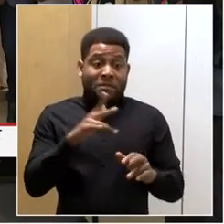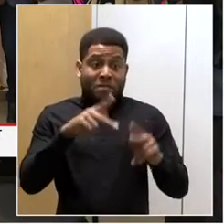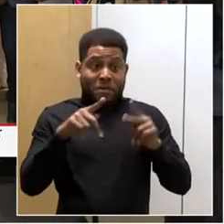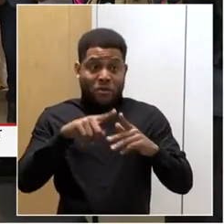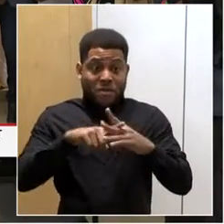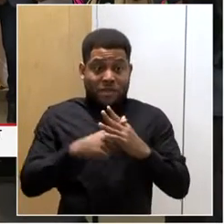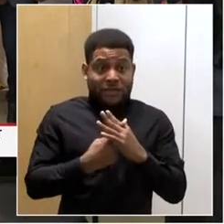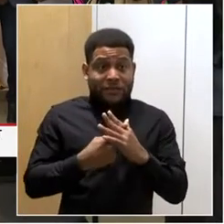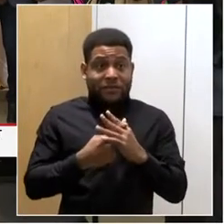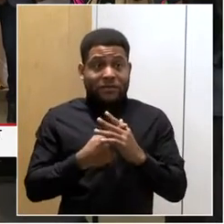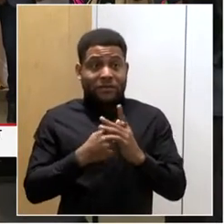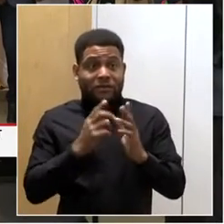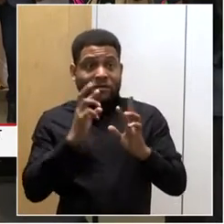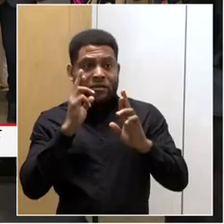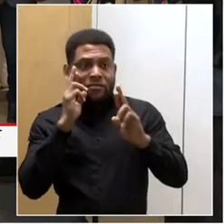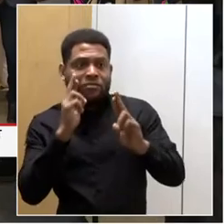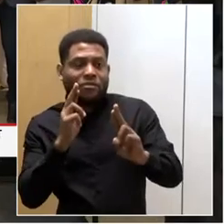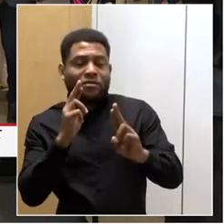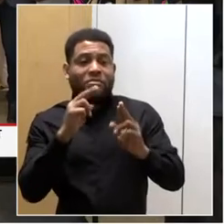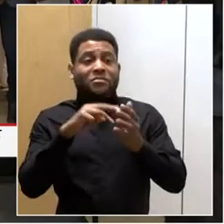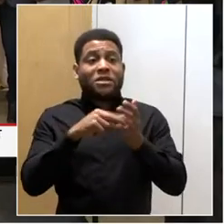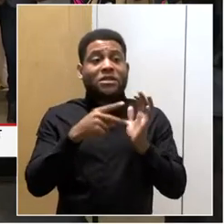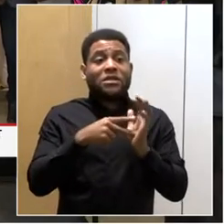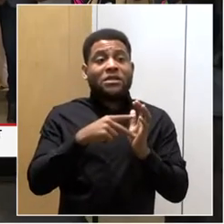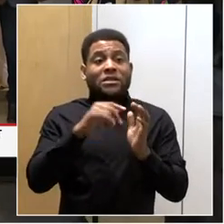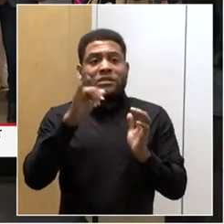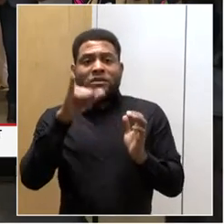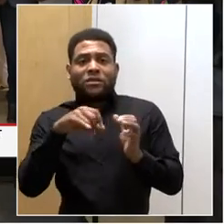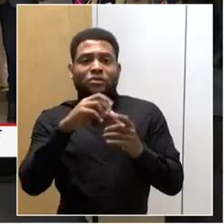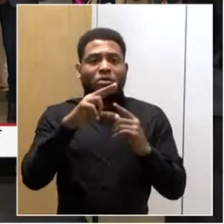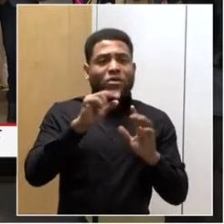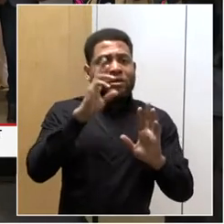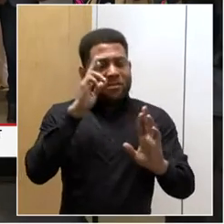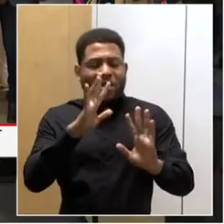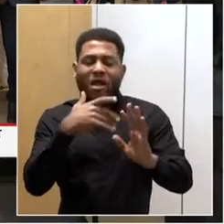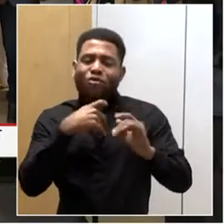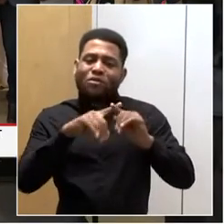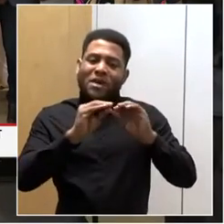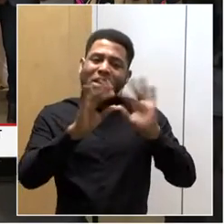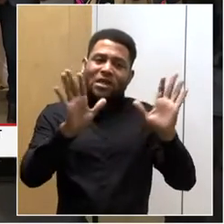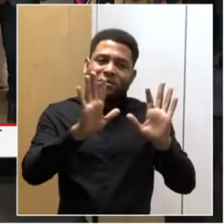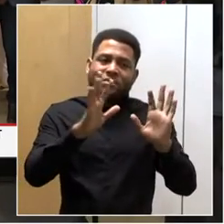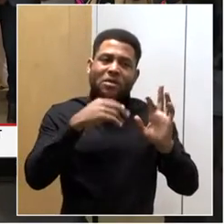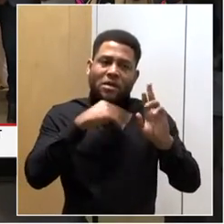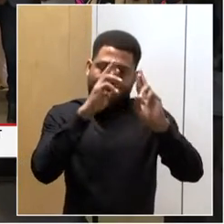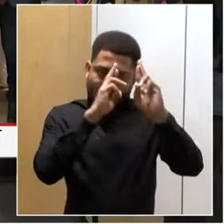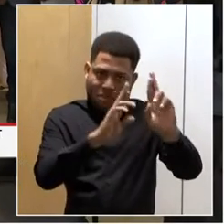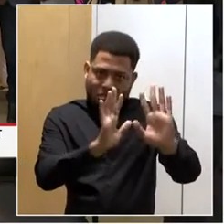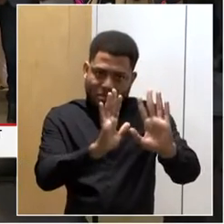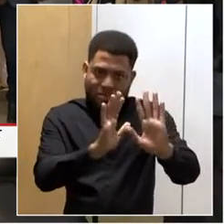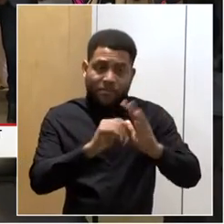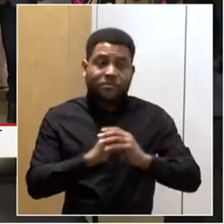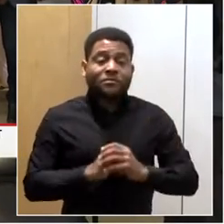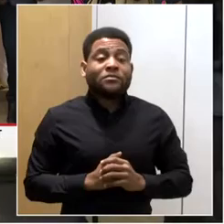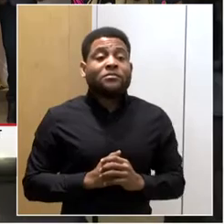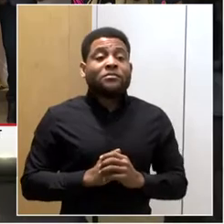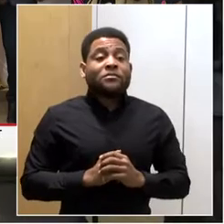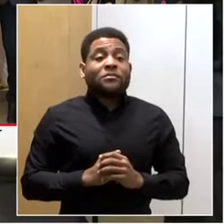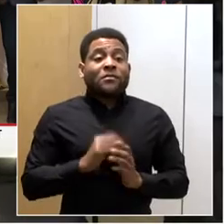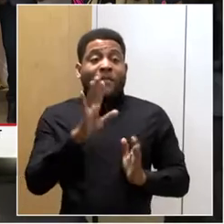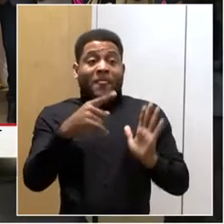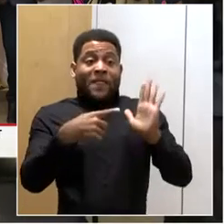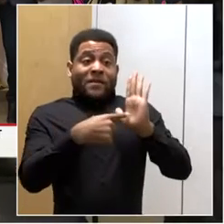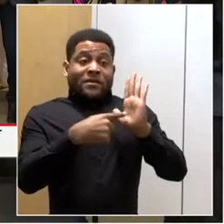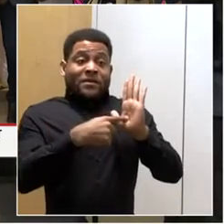me move on. And respectfully, what the charter provides the mayor the